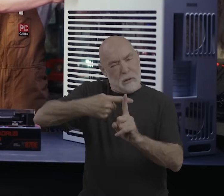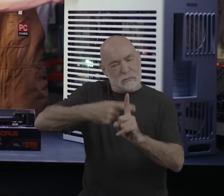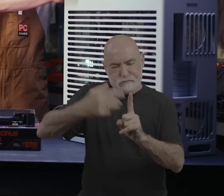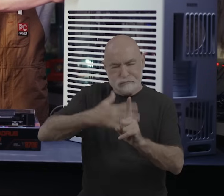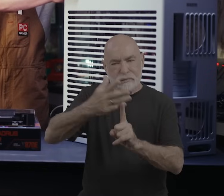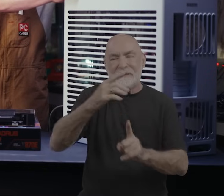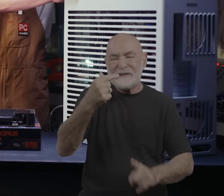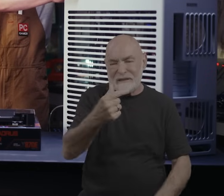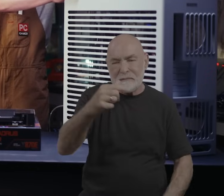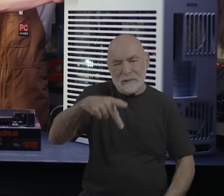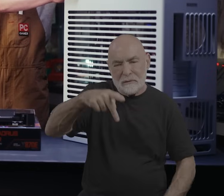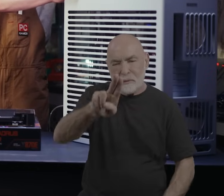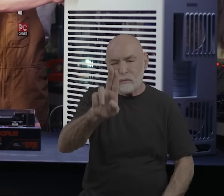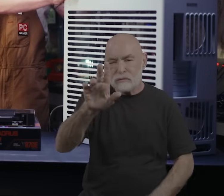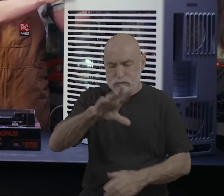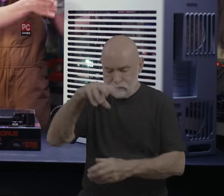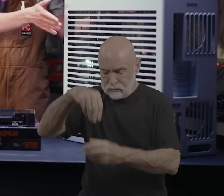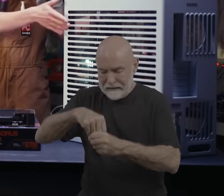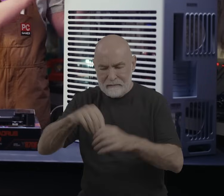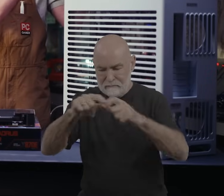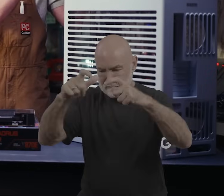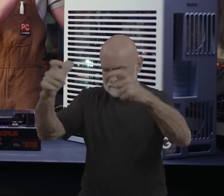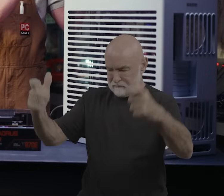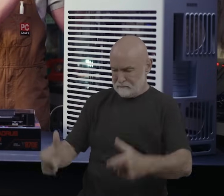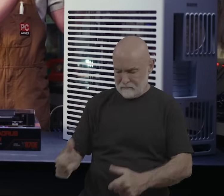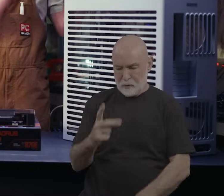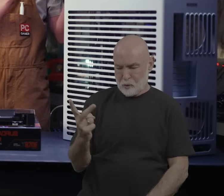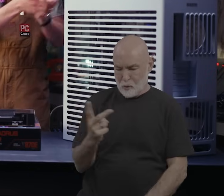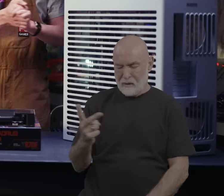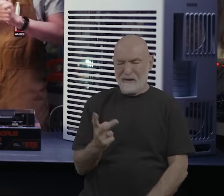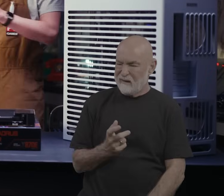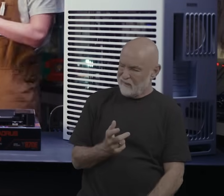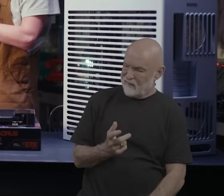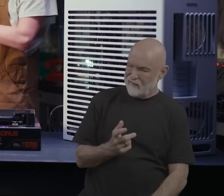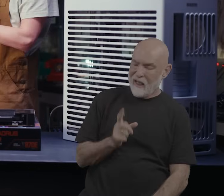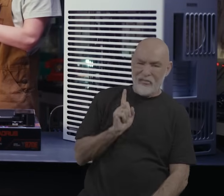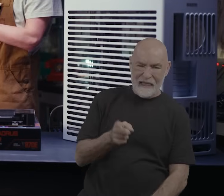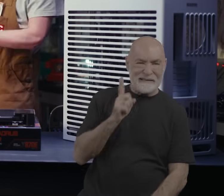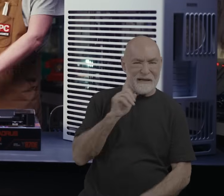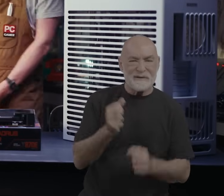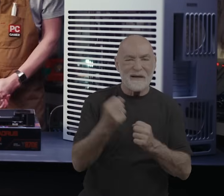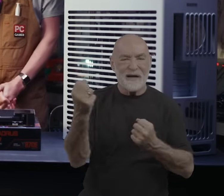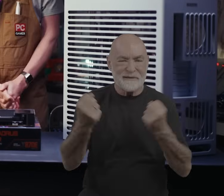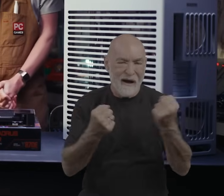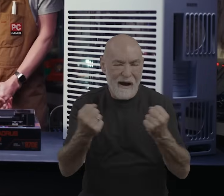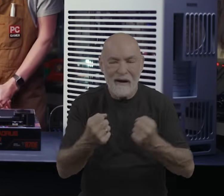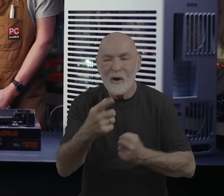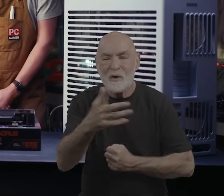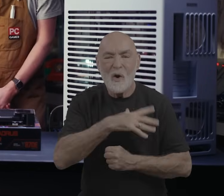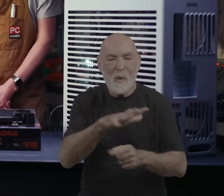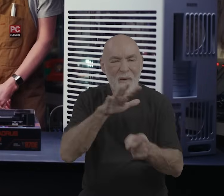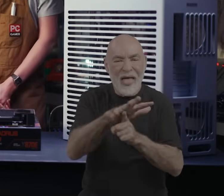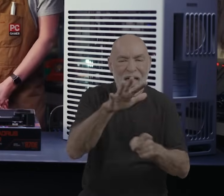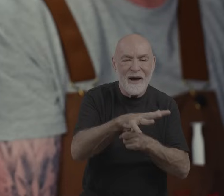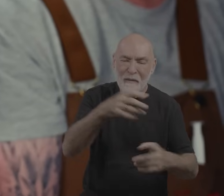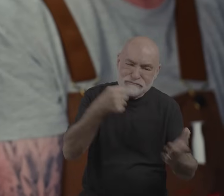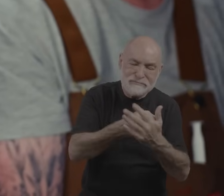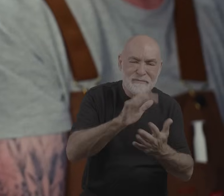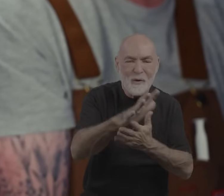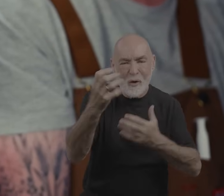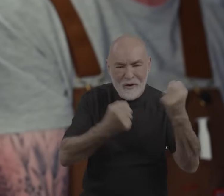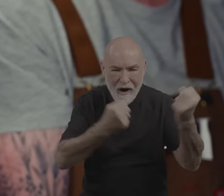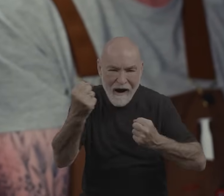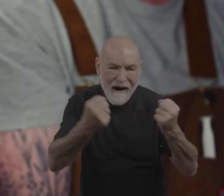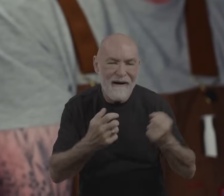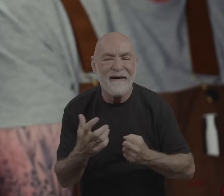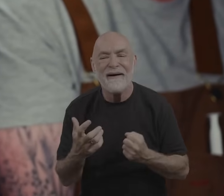through its central GPU airflow that sits within a dual-chamber design. That sounds like the perfect hardware combo for anyone looking to frag draw cards,